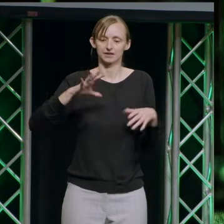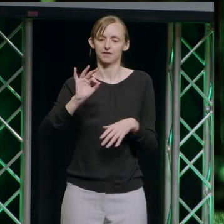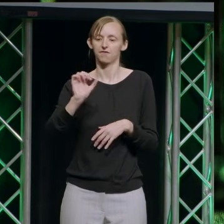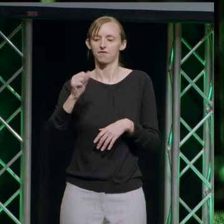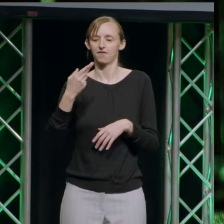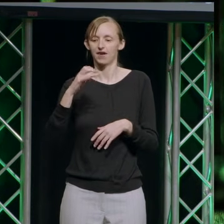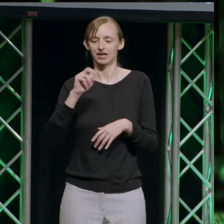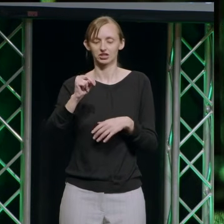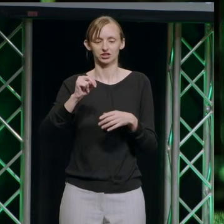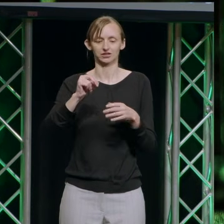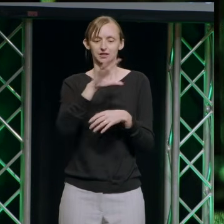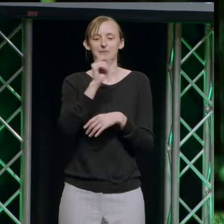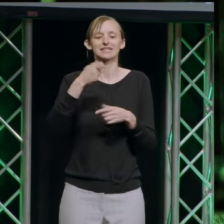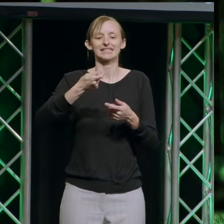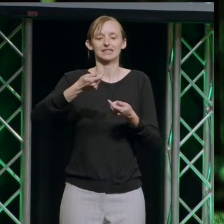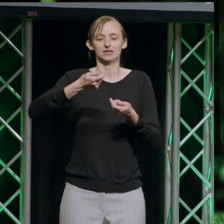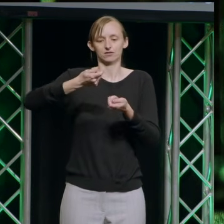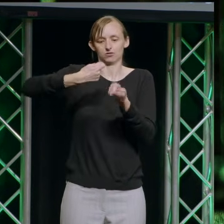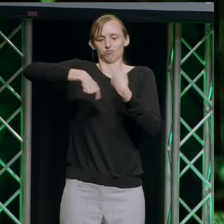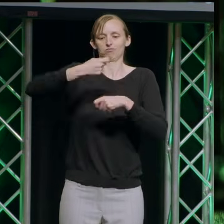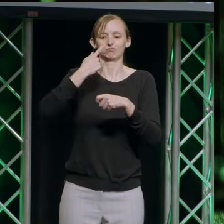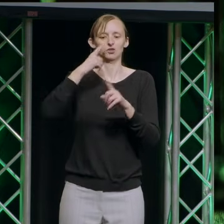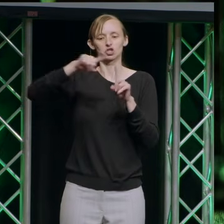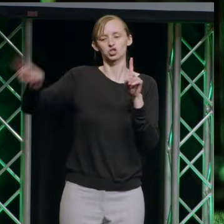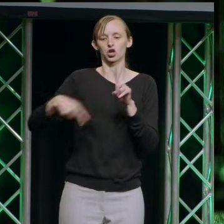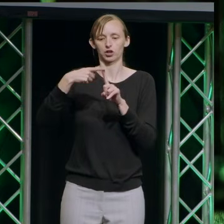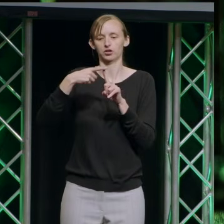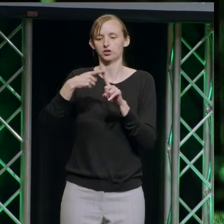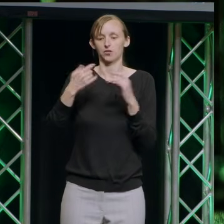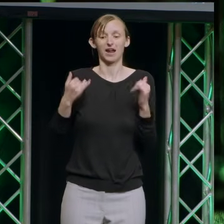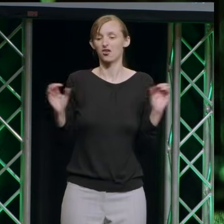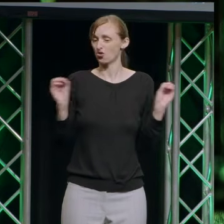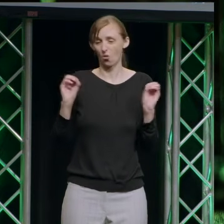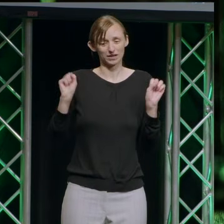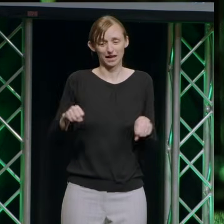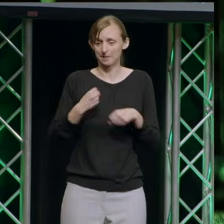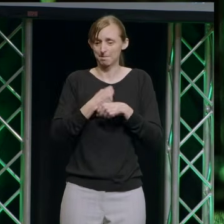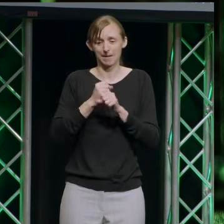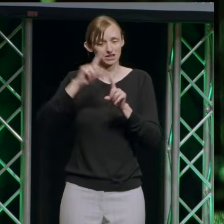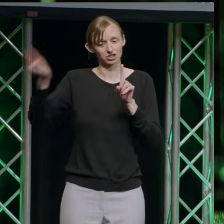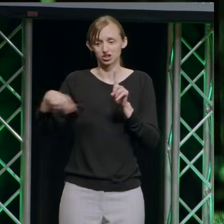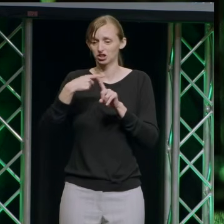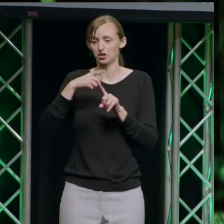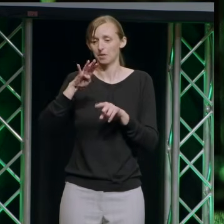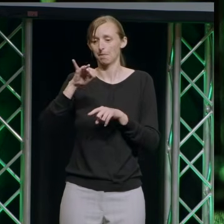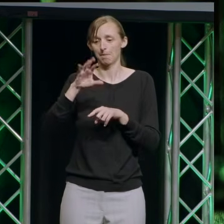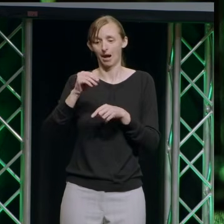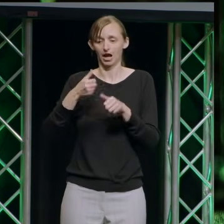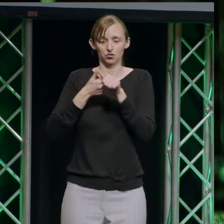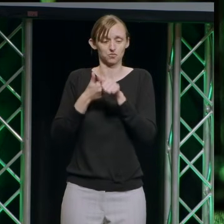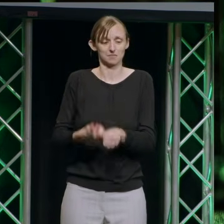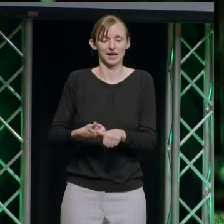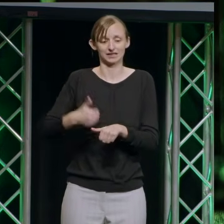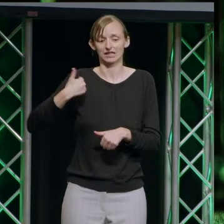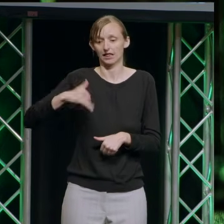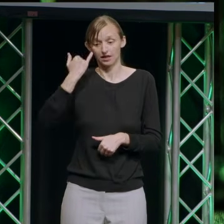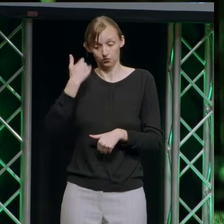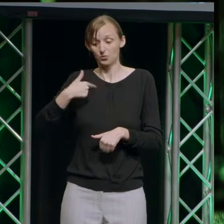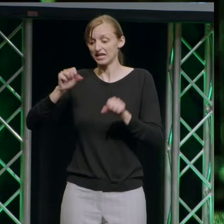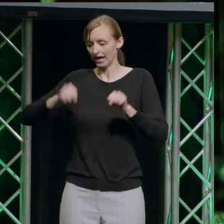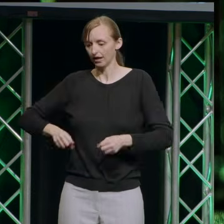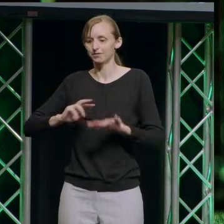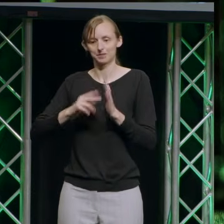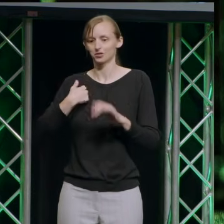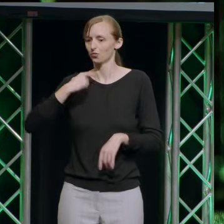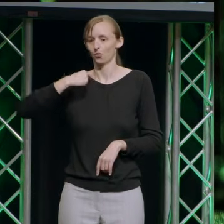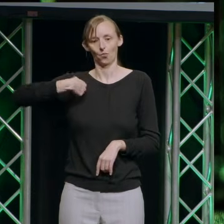circular alternatives, and nobody today can make a circular bio-based leather. And so if we can do it, that would be a huge differentiator for us as